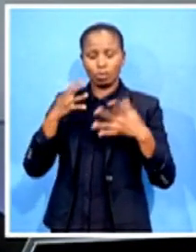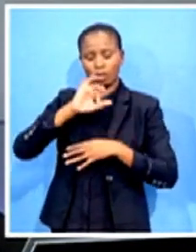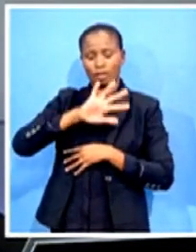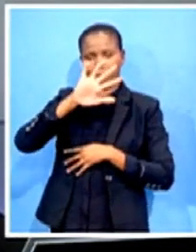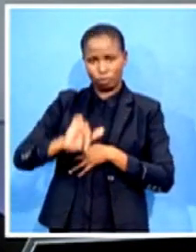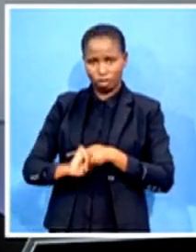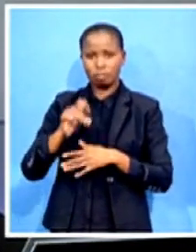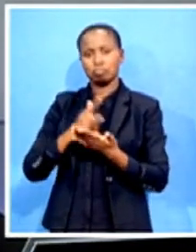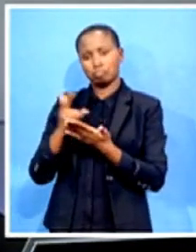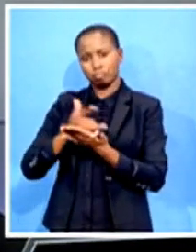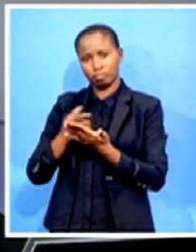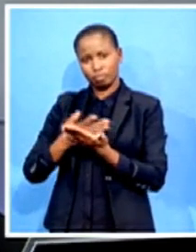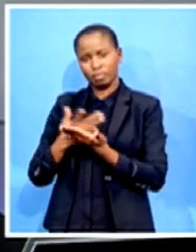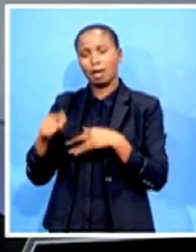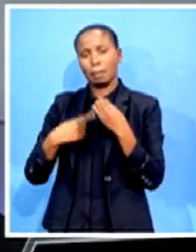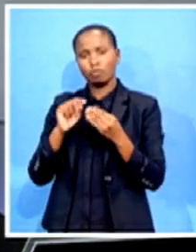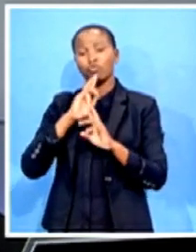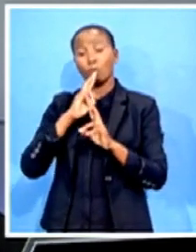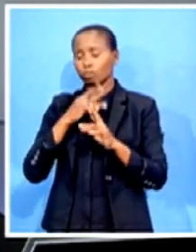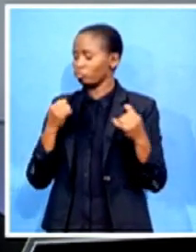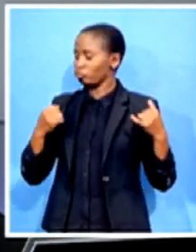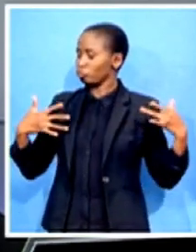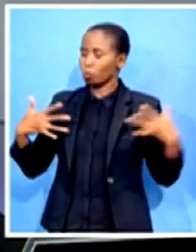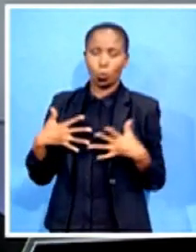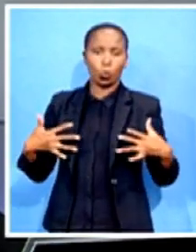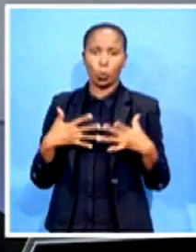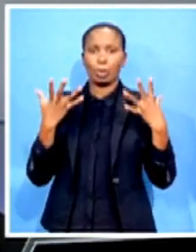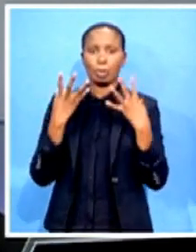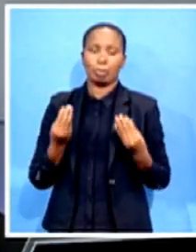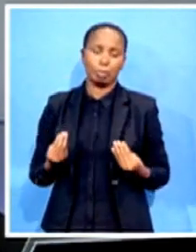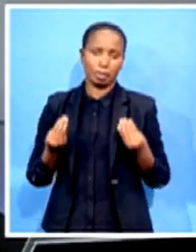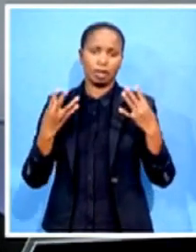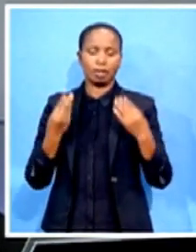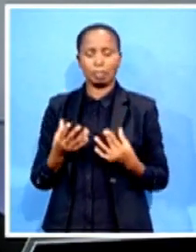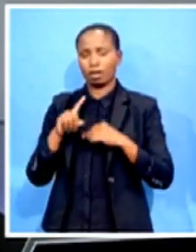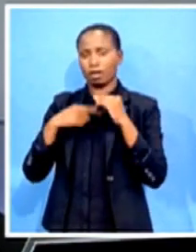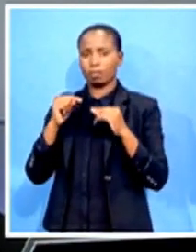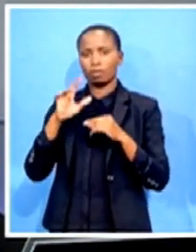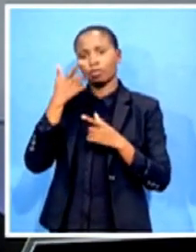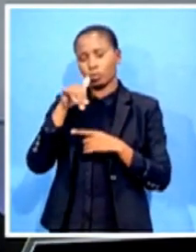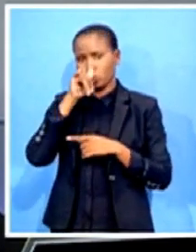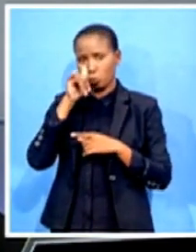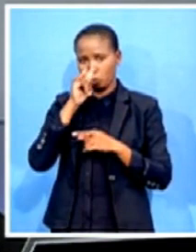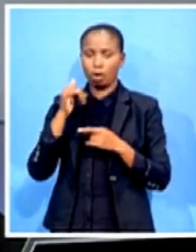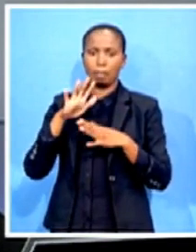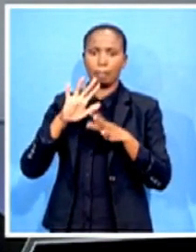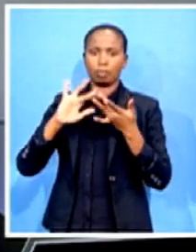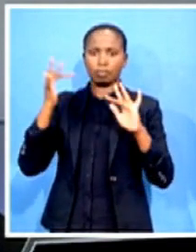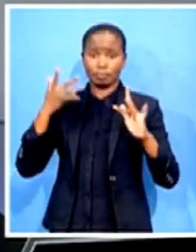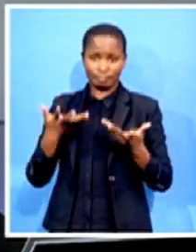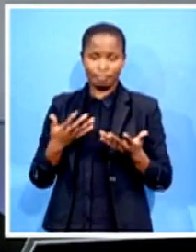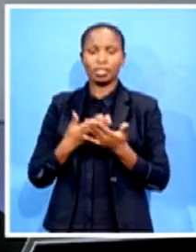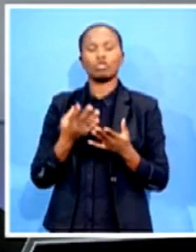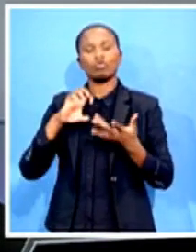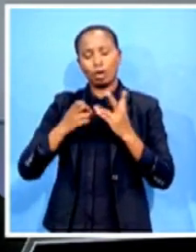shocking statistics with regards to this. So we'll try and bring Pankaj back and get some more solutions on how